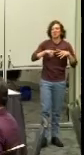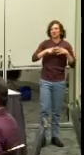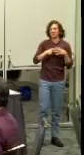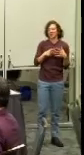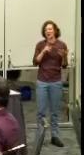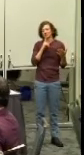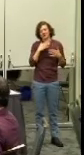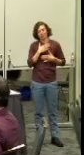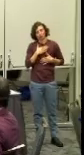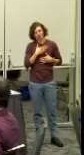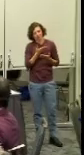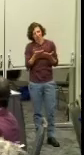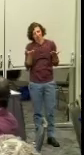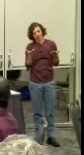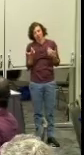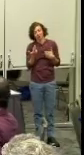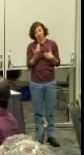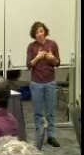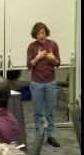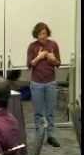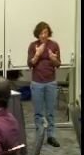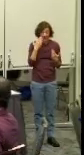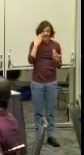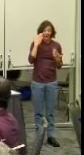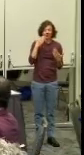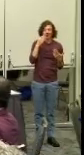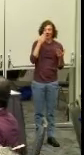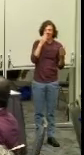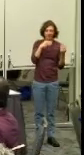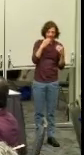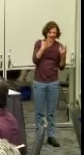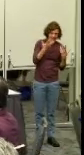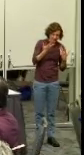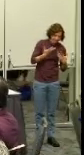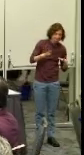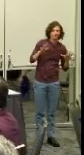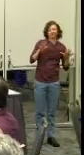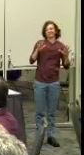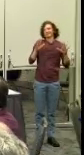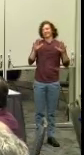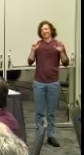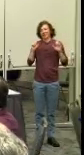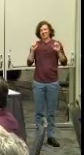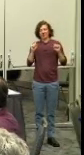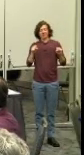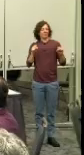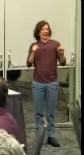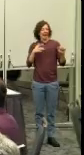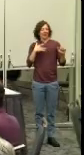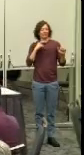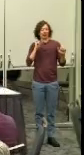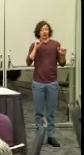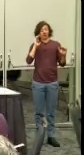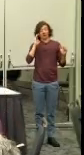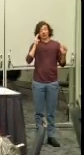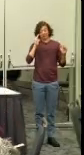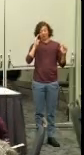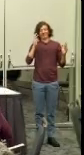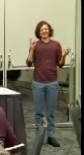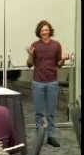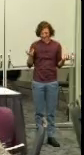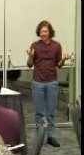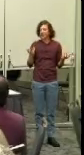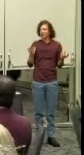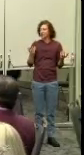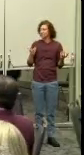You joining us after lunch. I know there's always a little bit of after lunch lull, so luckily these folks